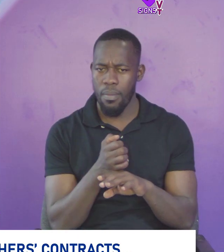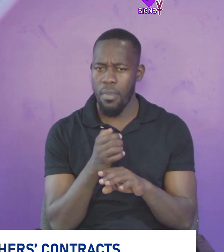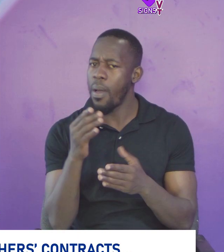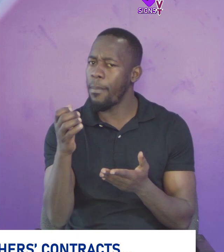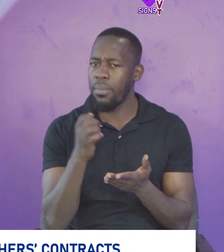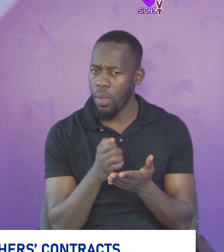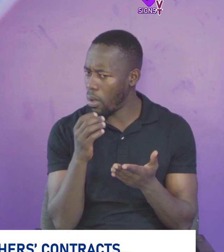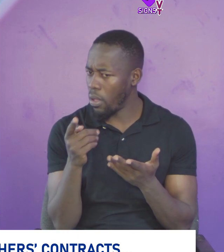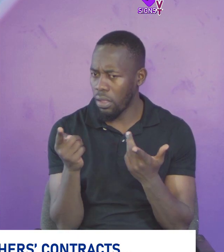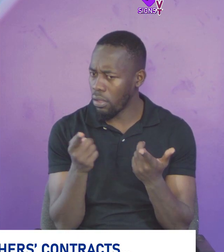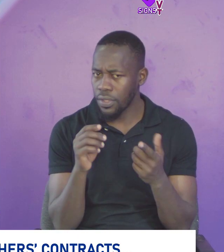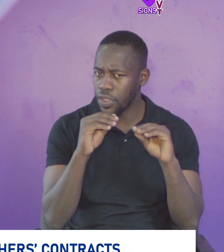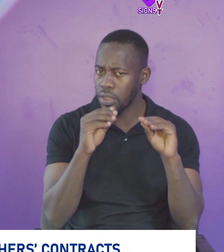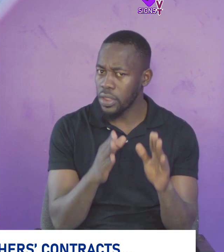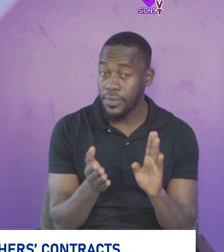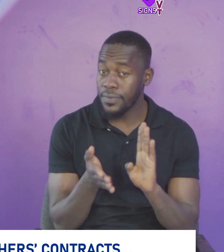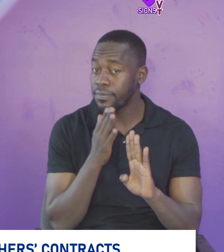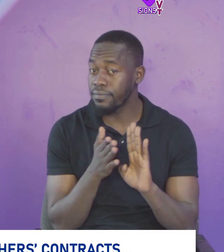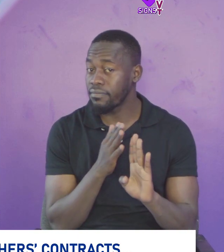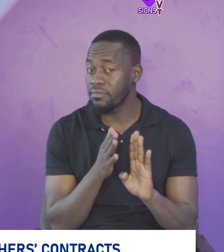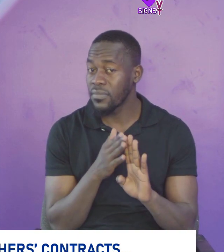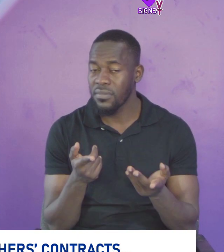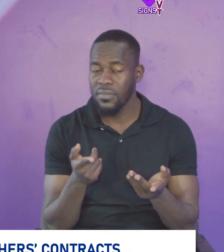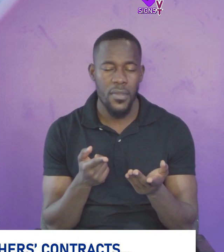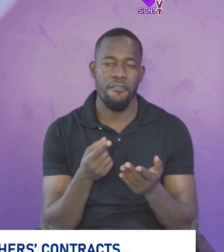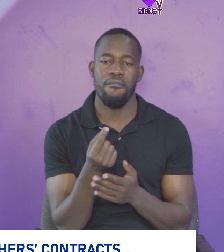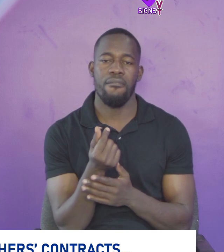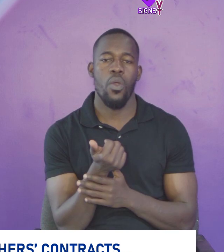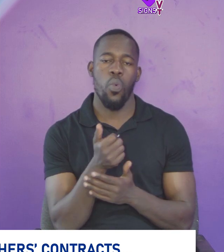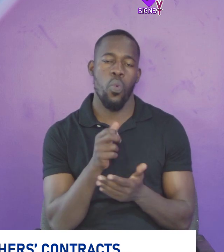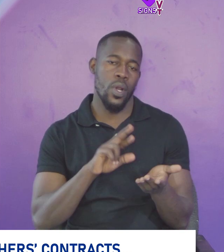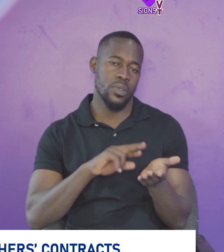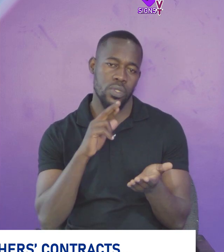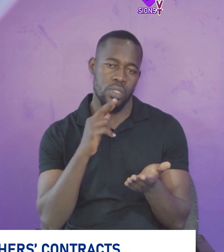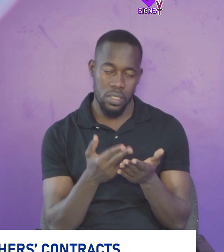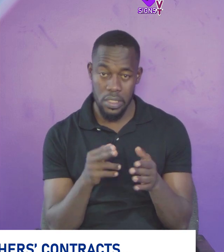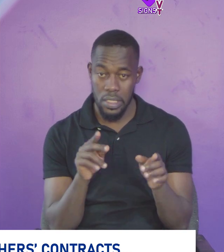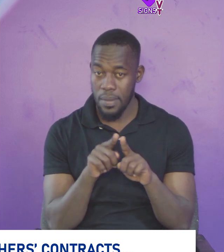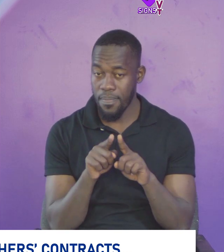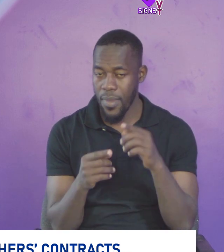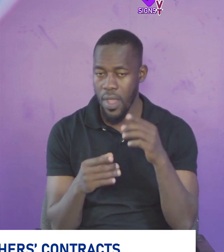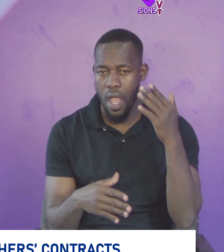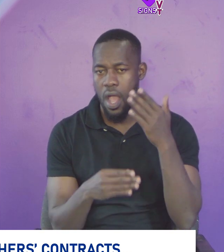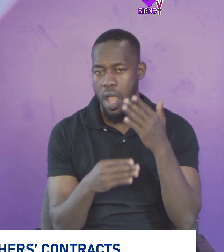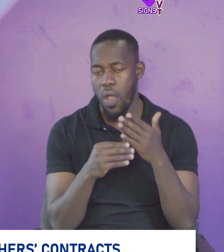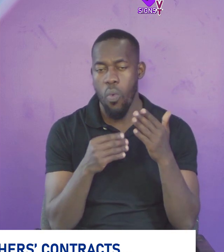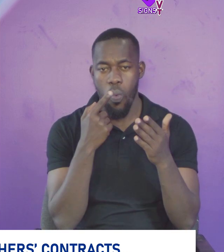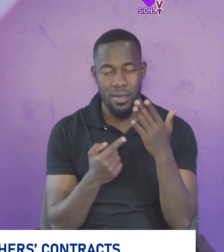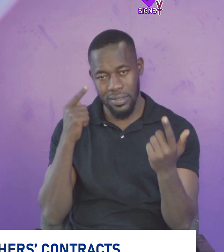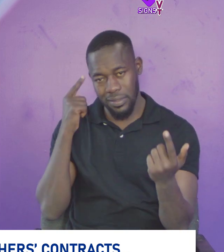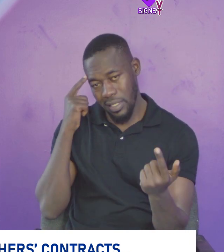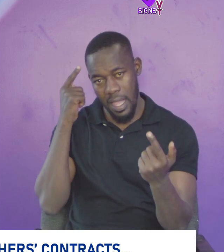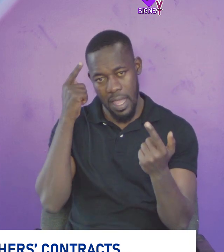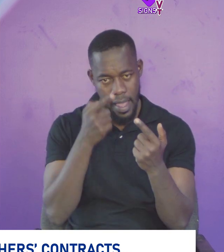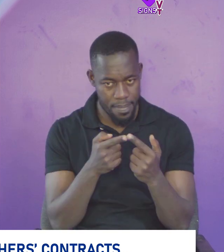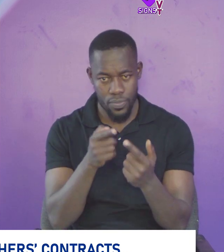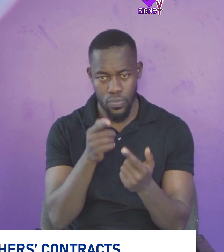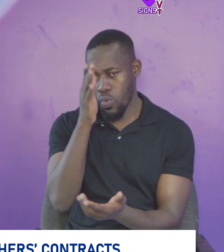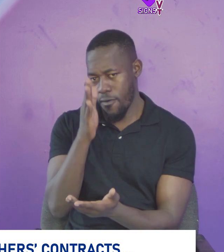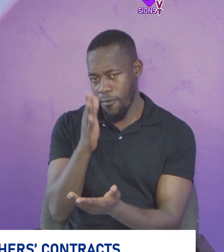terms stems from limited resources. He emphasized that the intention to eventually